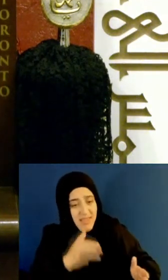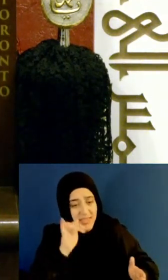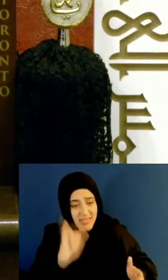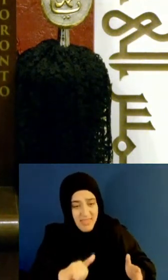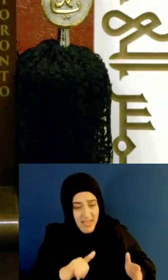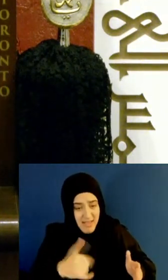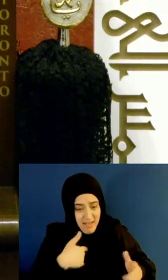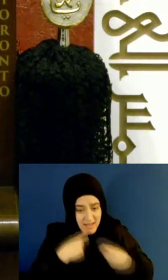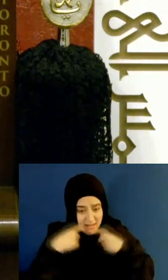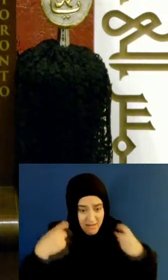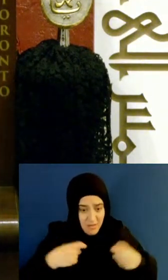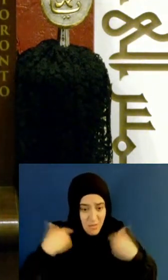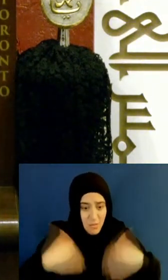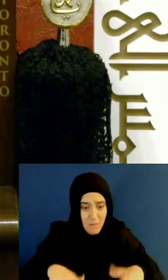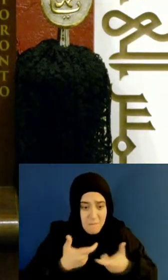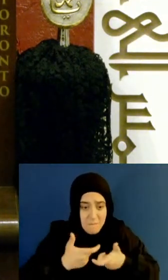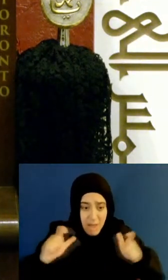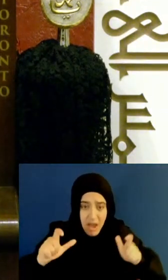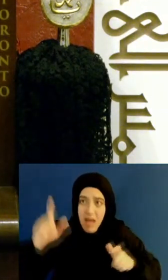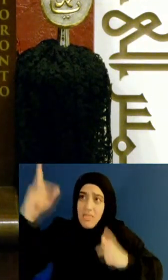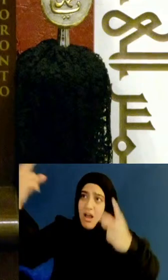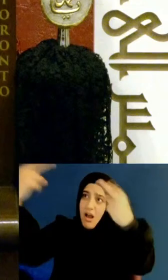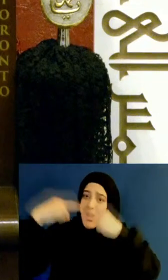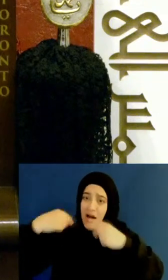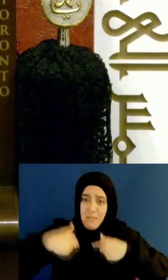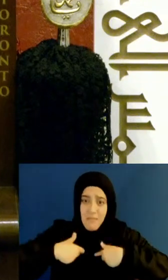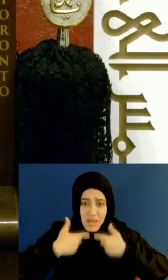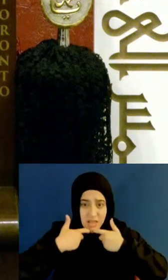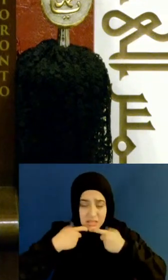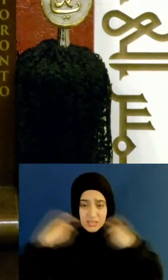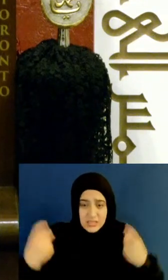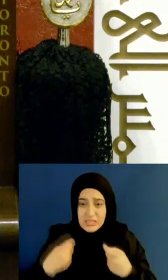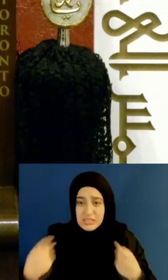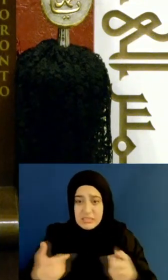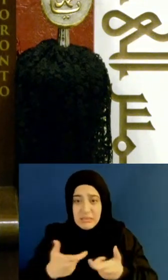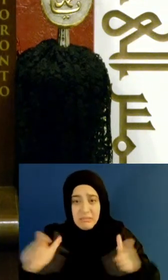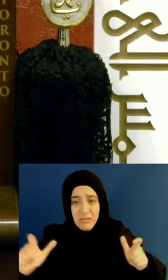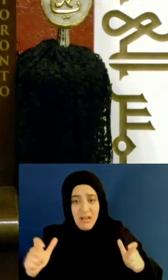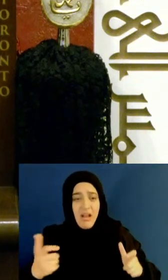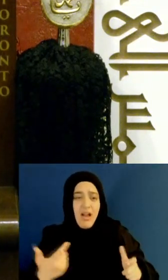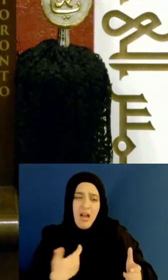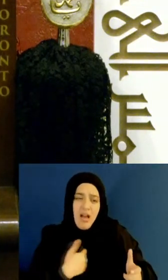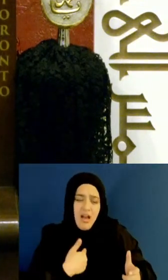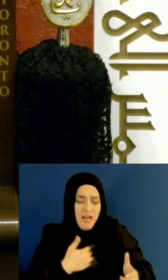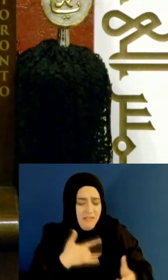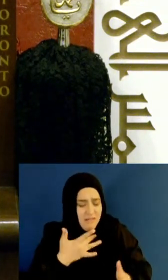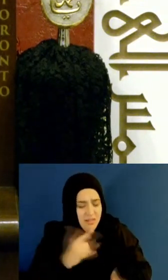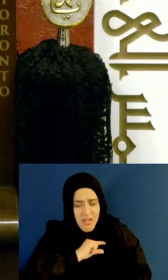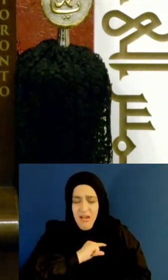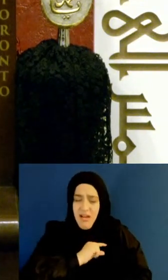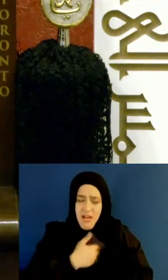Allah subhanahu wa ta'ala, I would like to give you half of my wealth